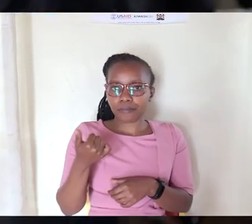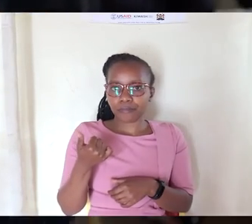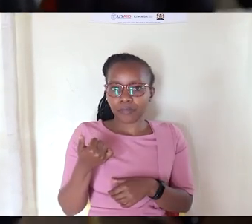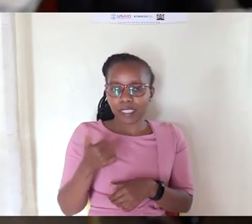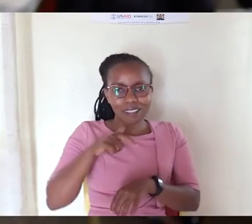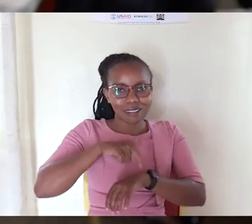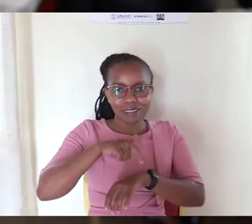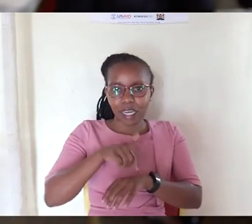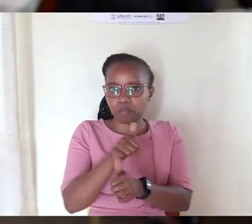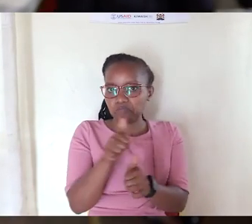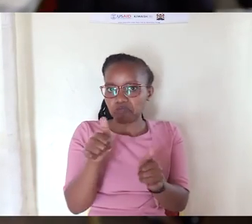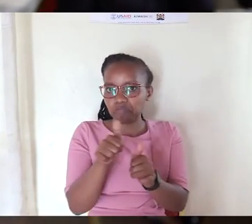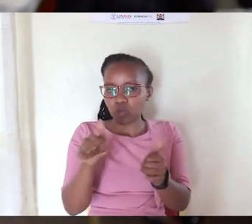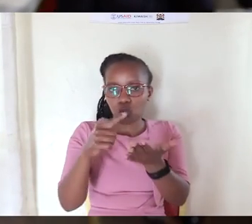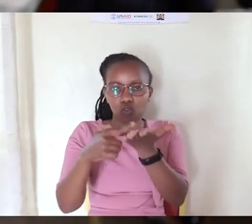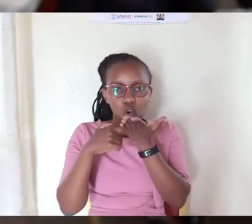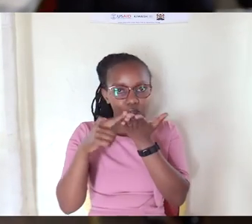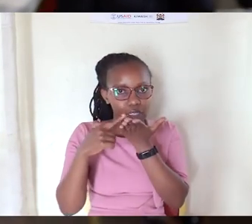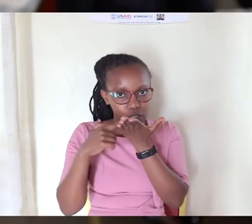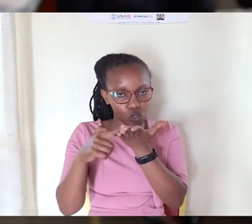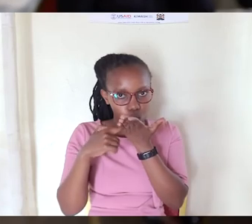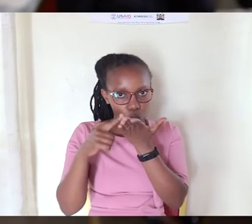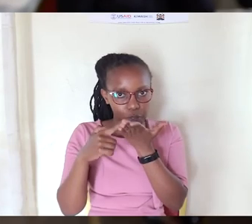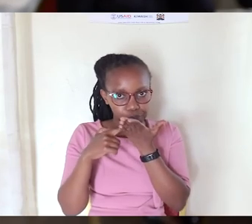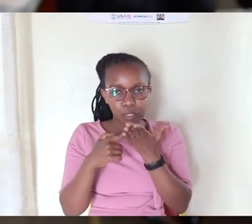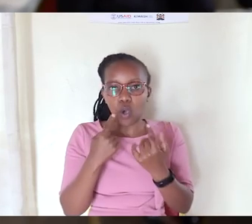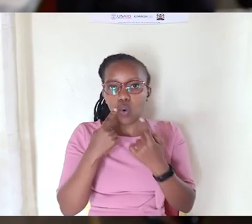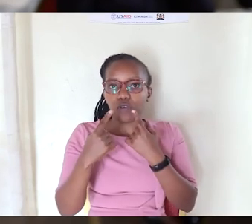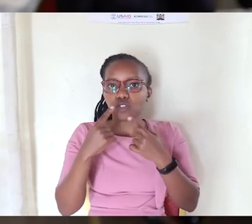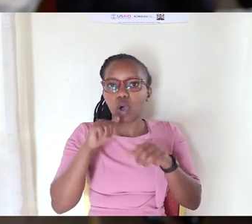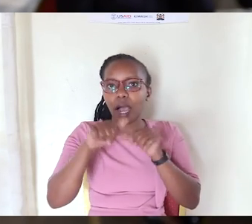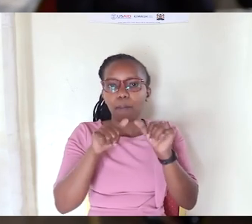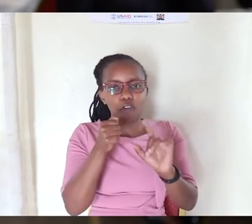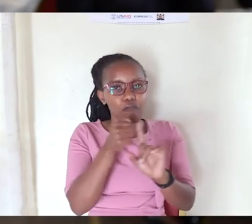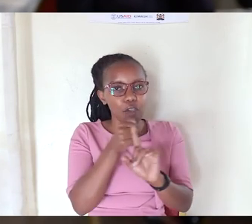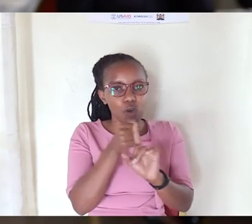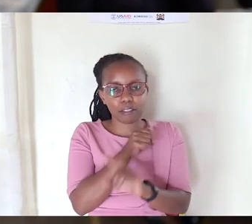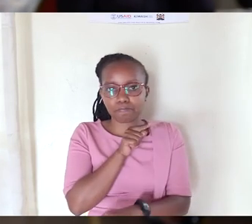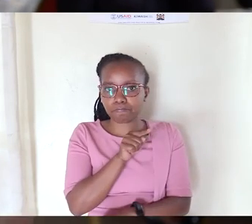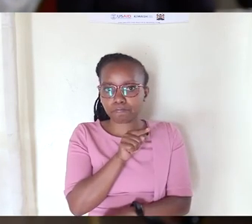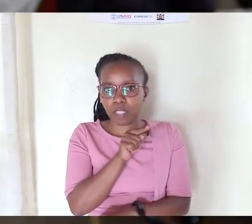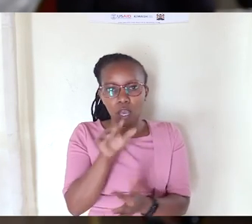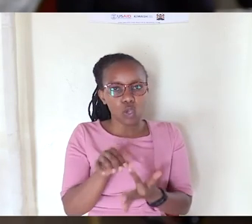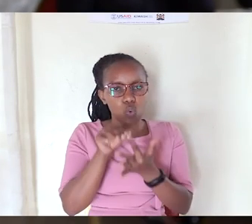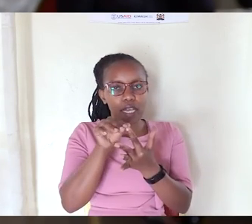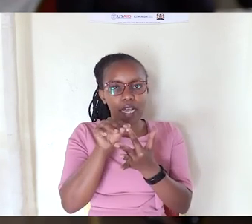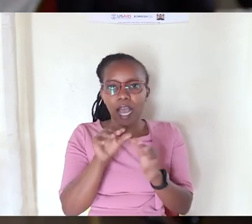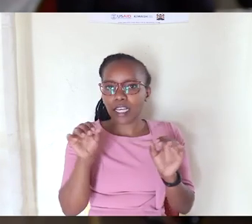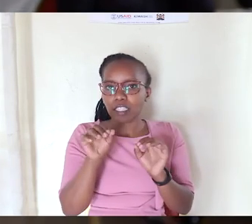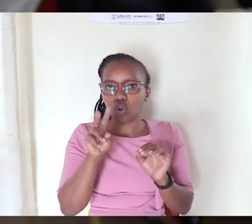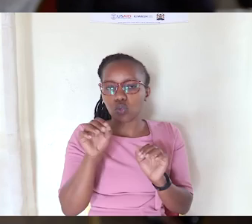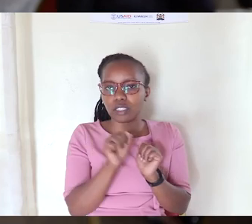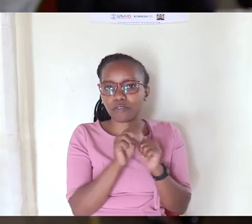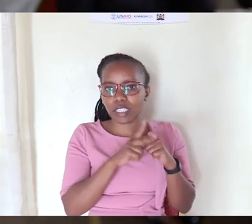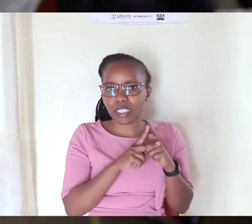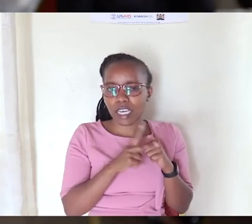very timely conversation because we must talk about this kind of violence. It's not unique to